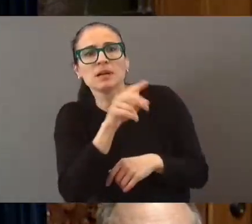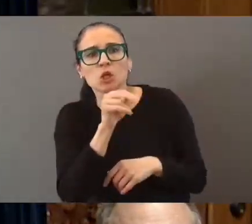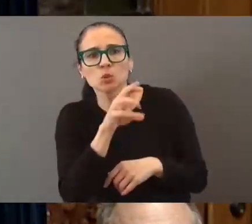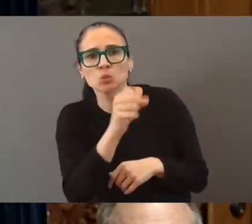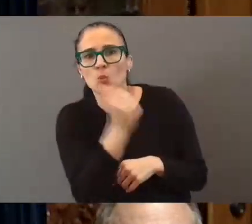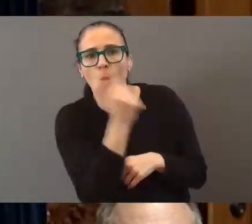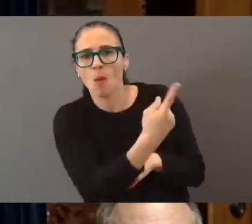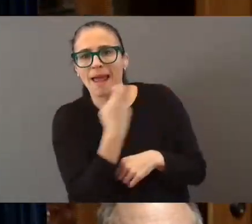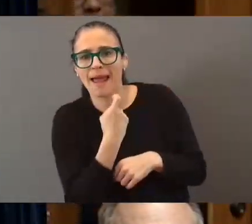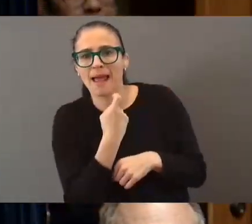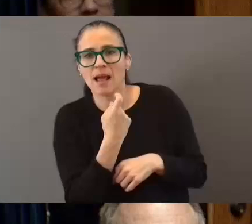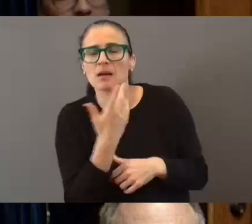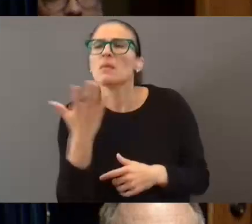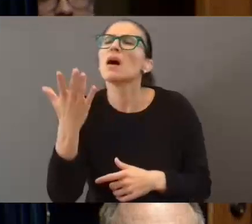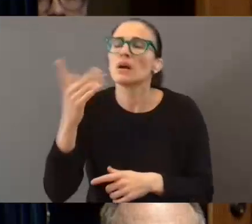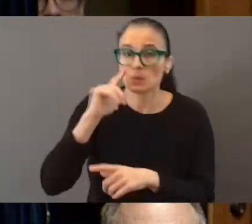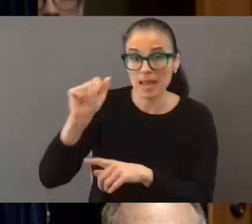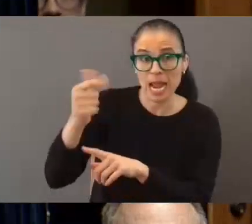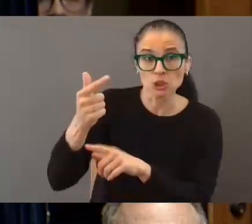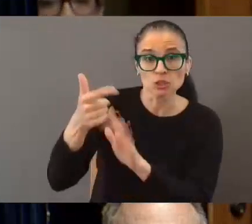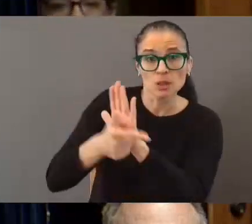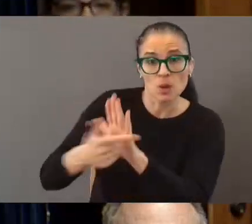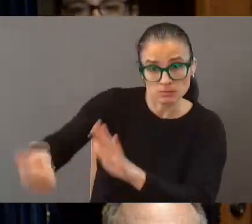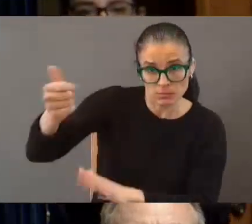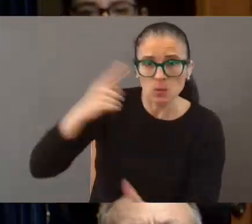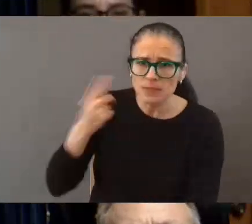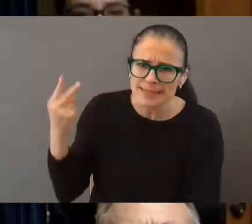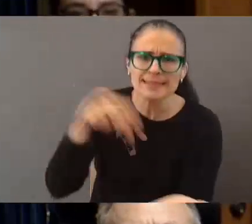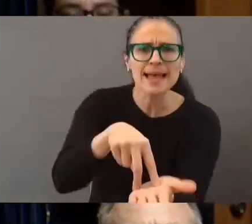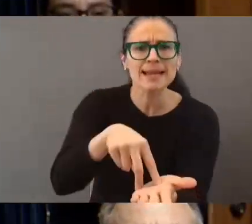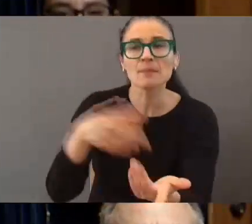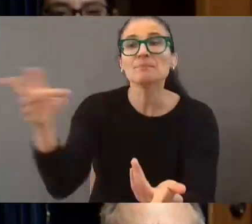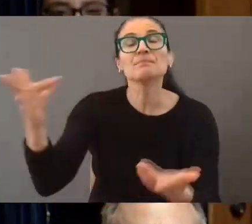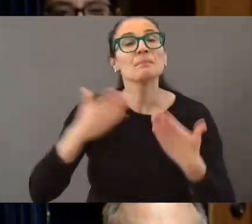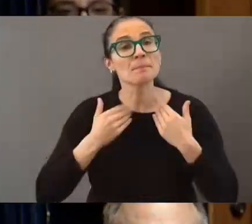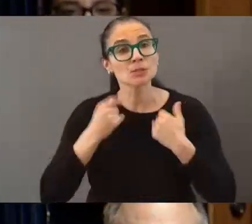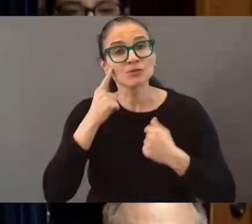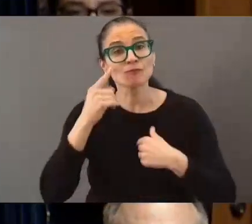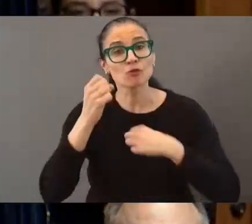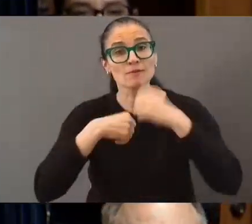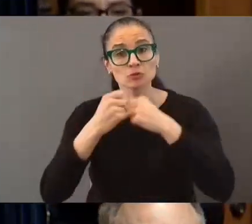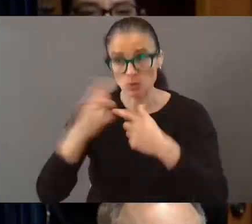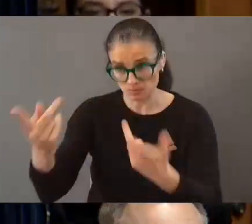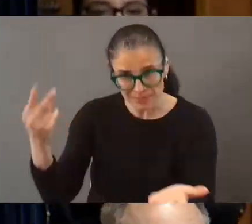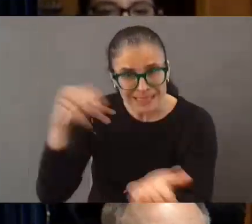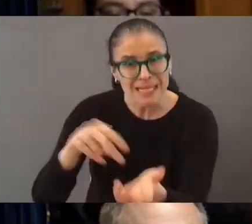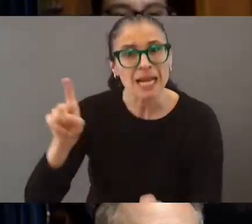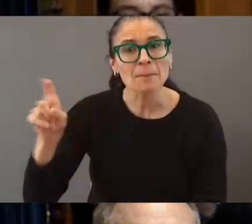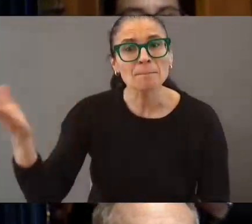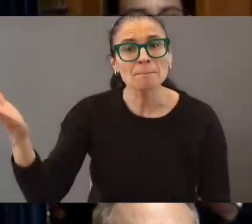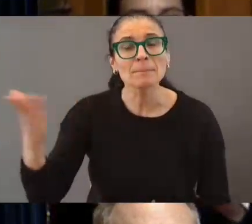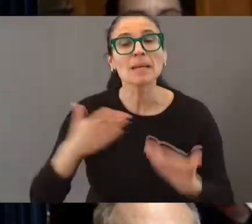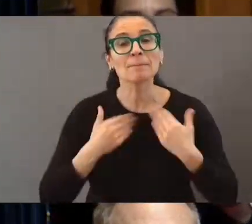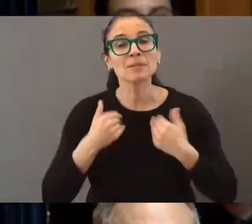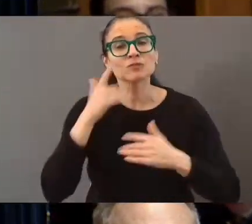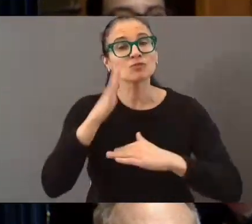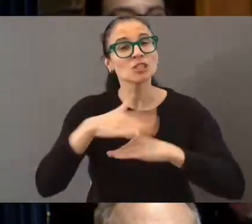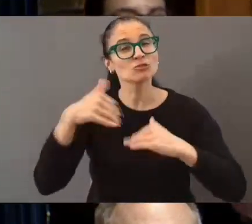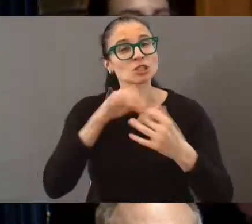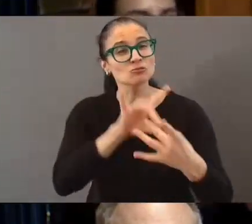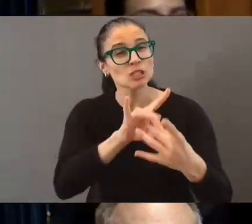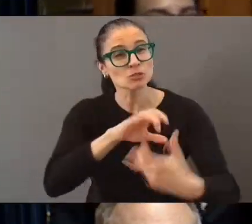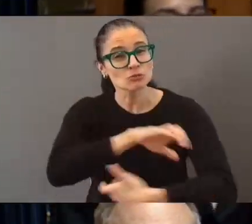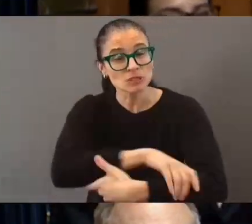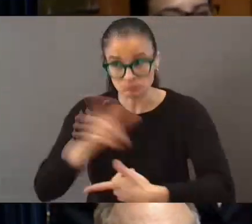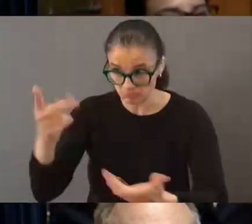and Reconciliation stand up? Will the Minister of Emergency Management and Climate Readiness stand up? Will the Minister of State for Local Government and